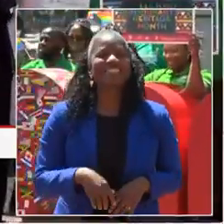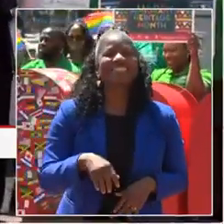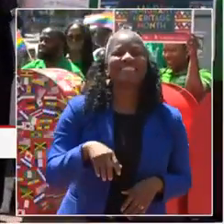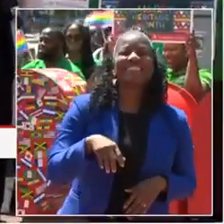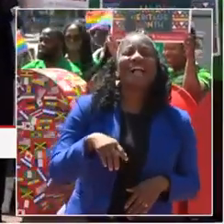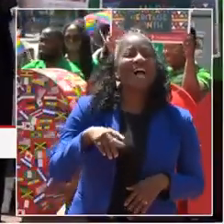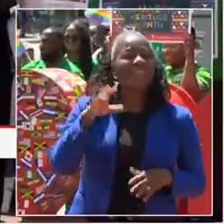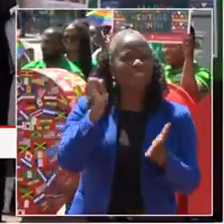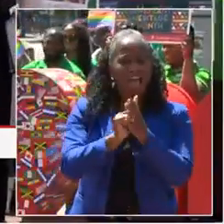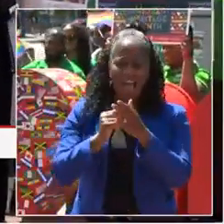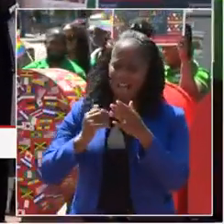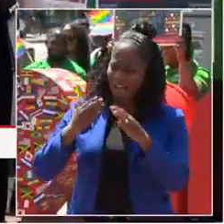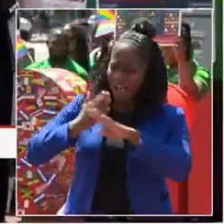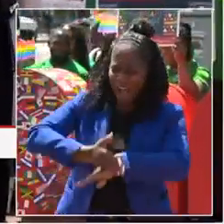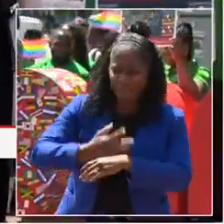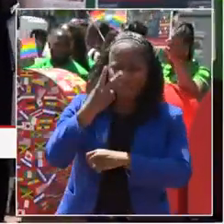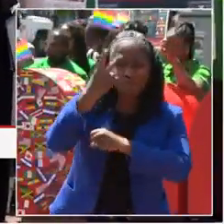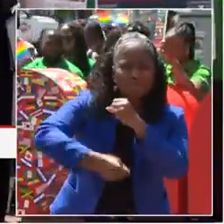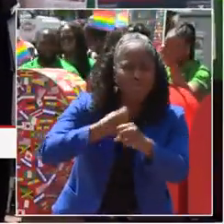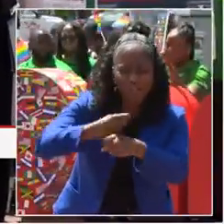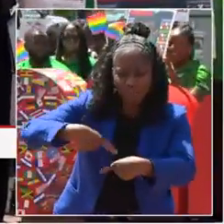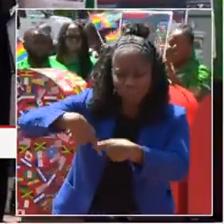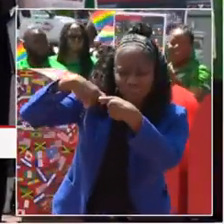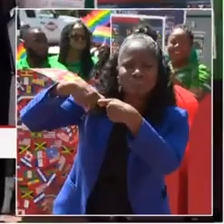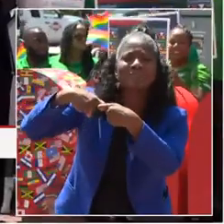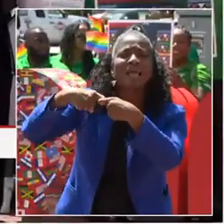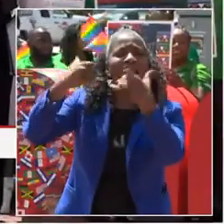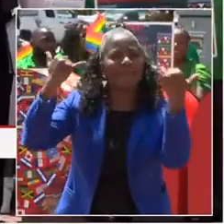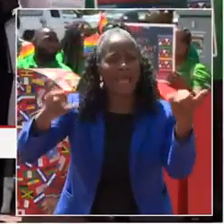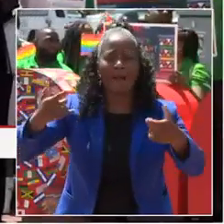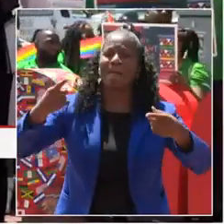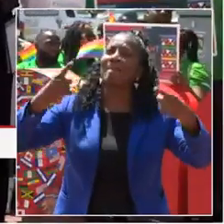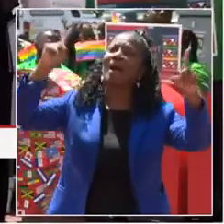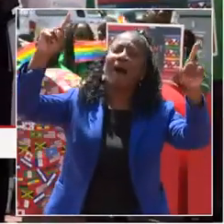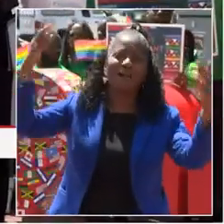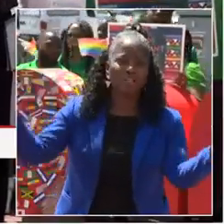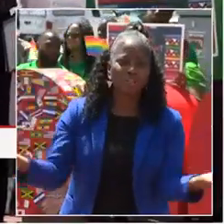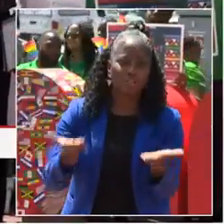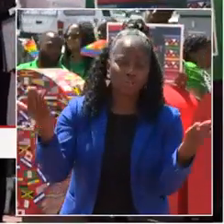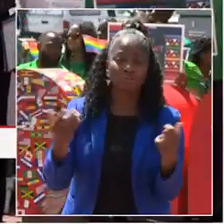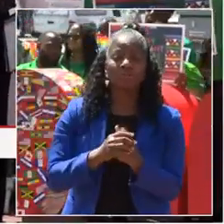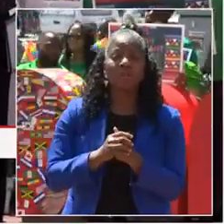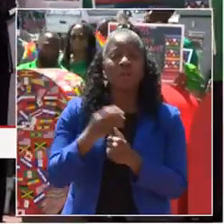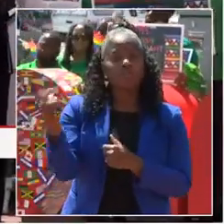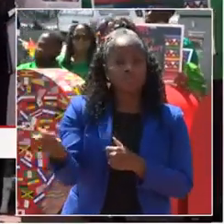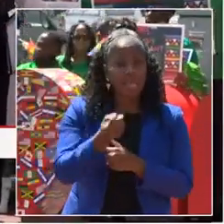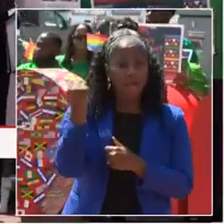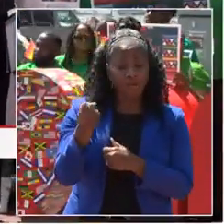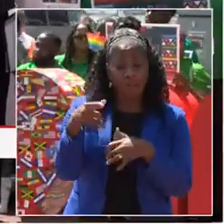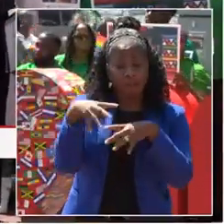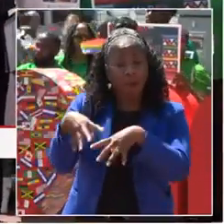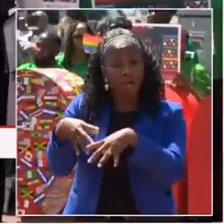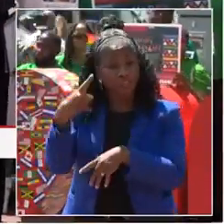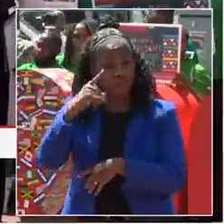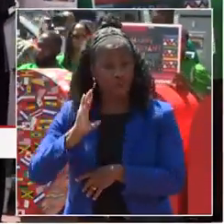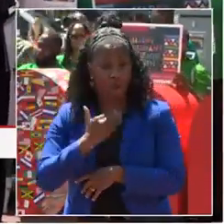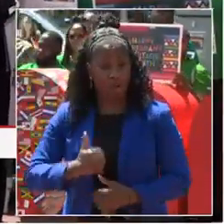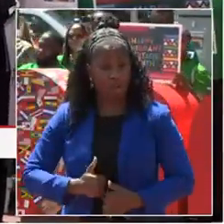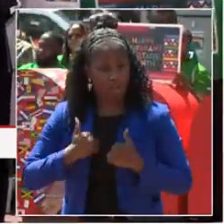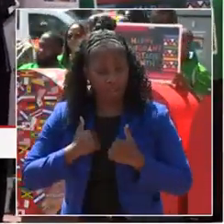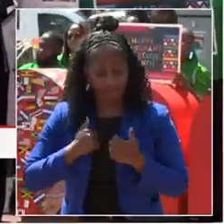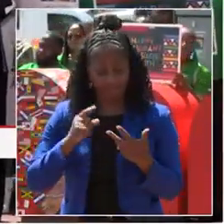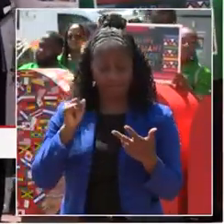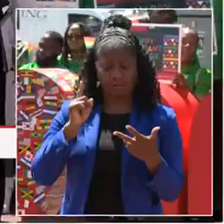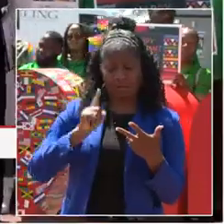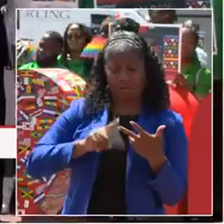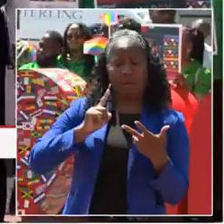2 years. On Saturday, we will also welcome the March for Our Lives. On Sunday,